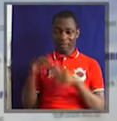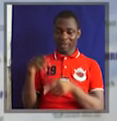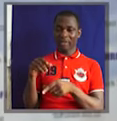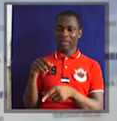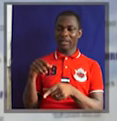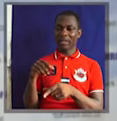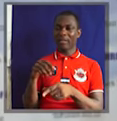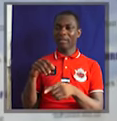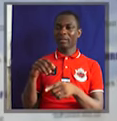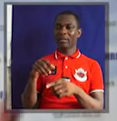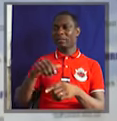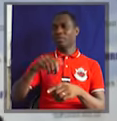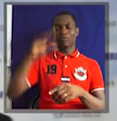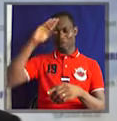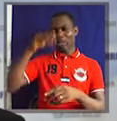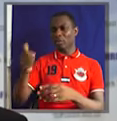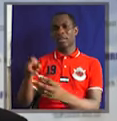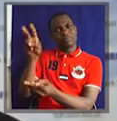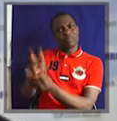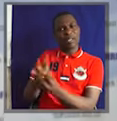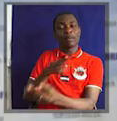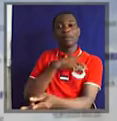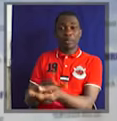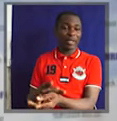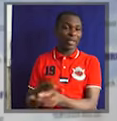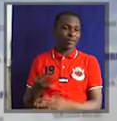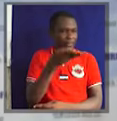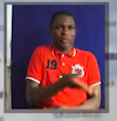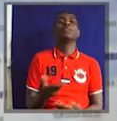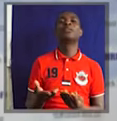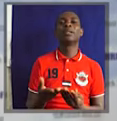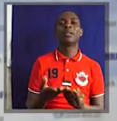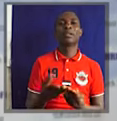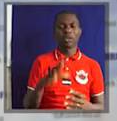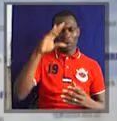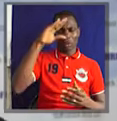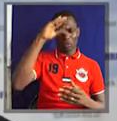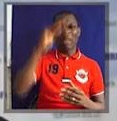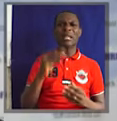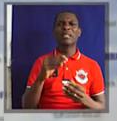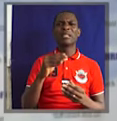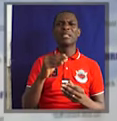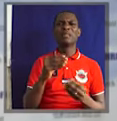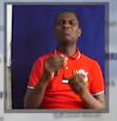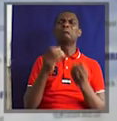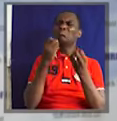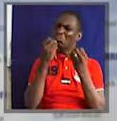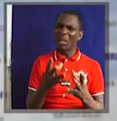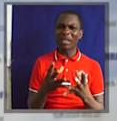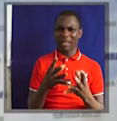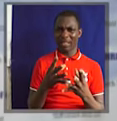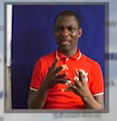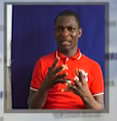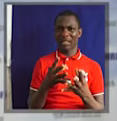so woni nukunu tienti no akache nukunu sabe no nanyem enti mema bebre ni wo mo yirenom etie ene wo mo ma etie a akwara no so